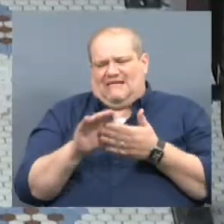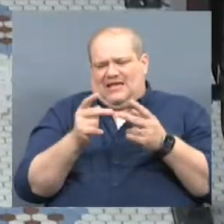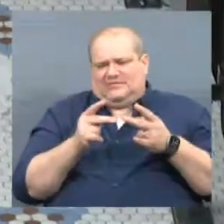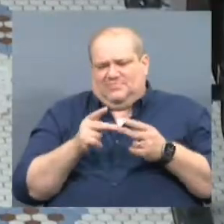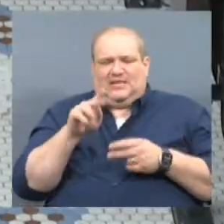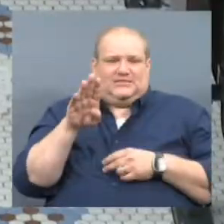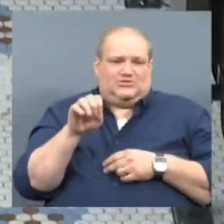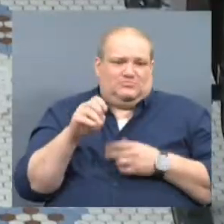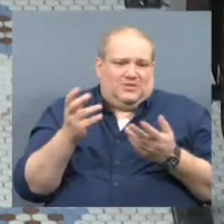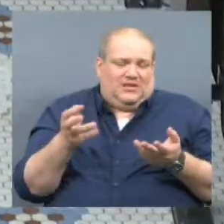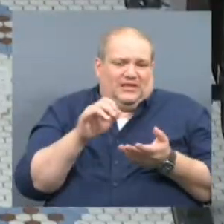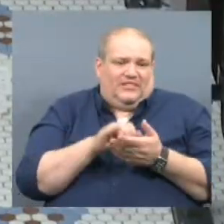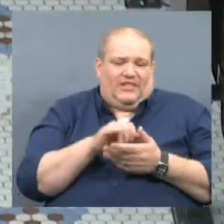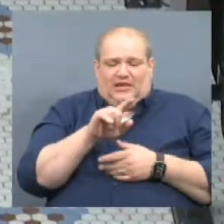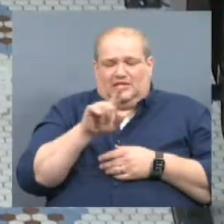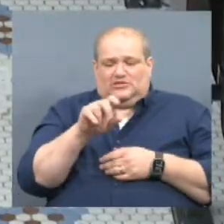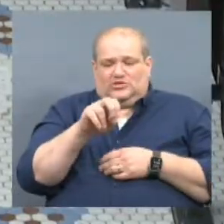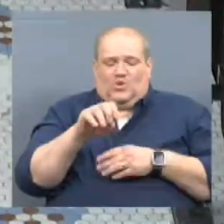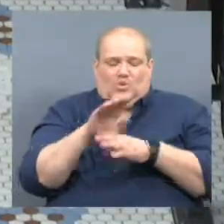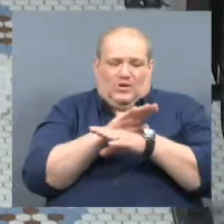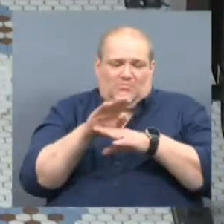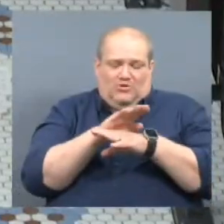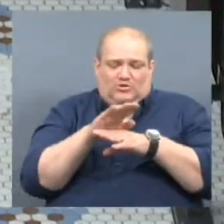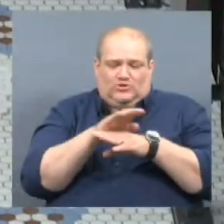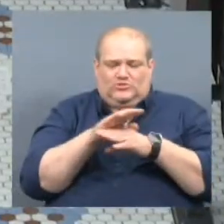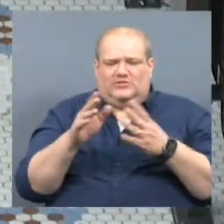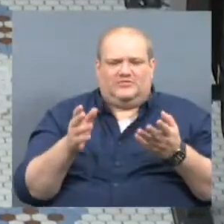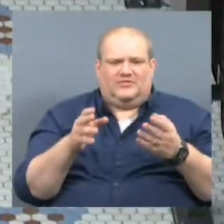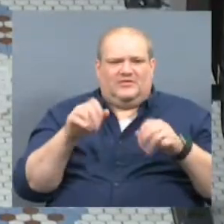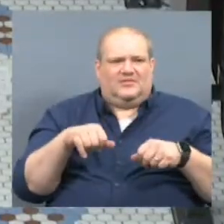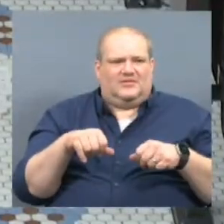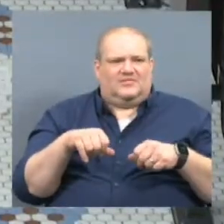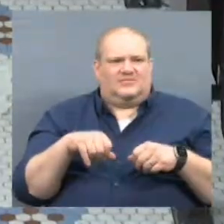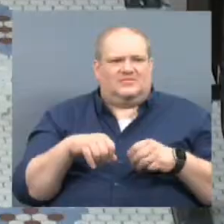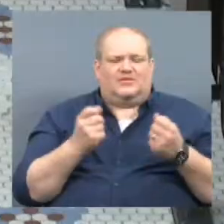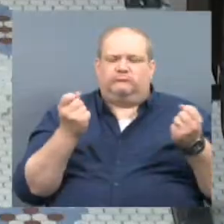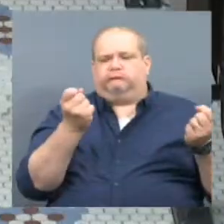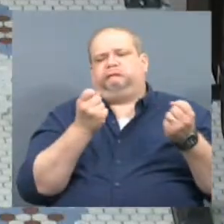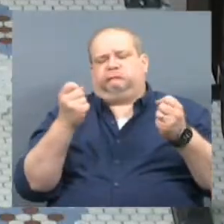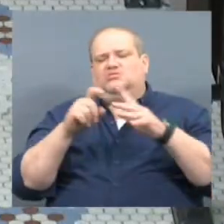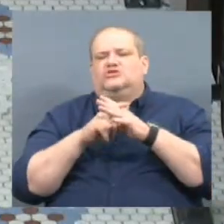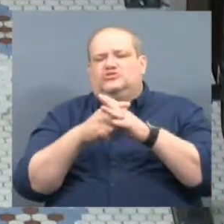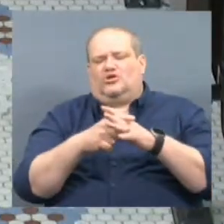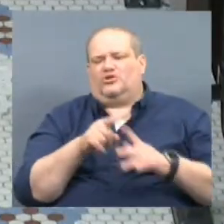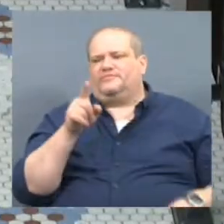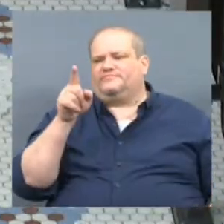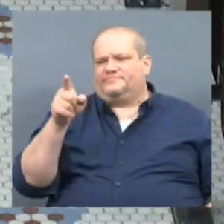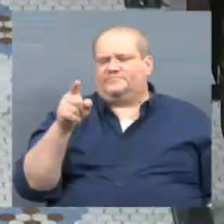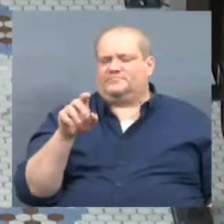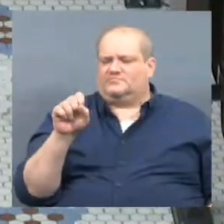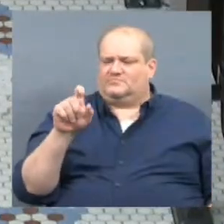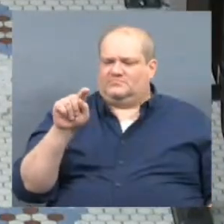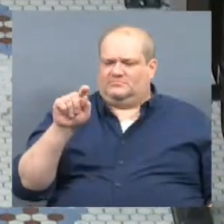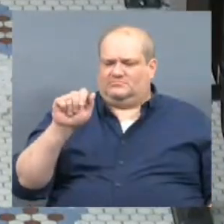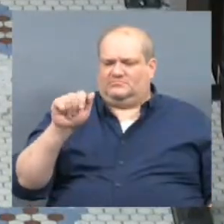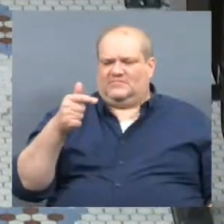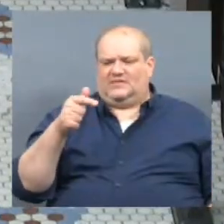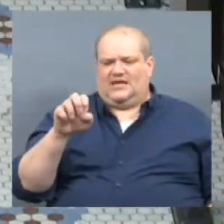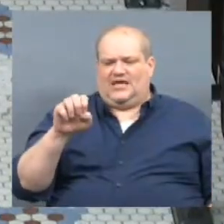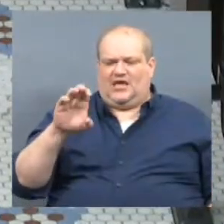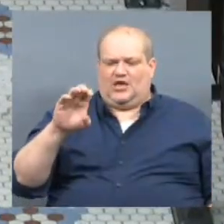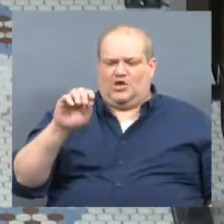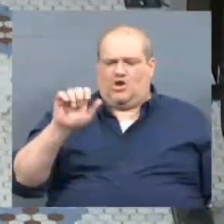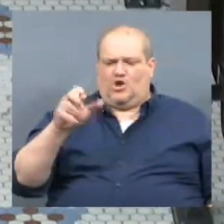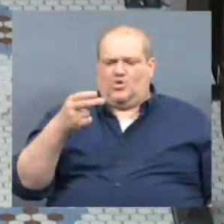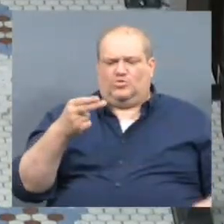to be. And if zoning that commercial would, you could ride over Little Rock. You could start at a Stagecoach. There's